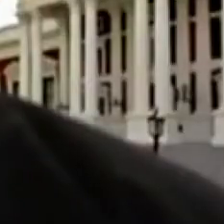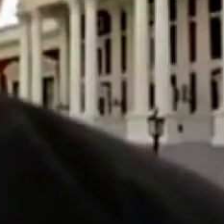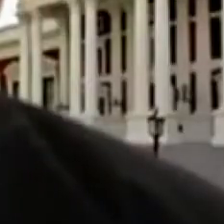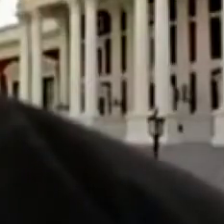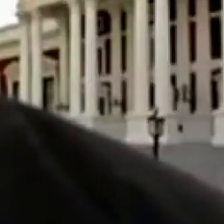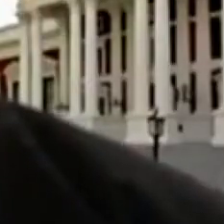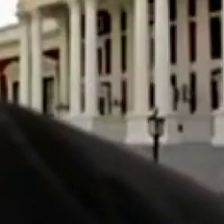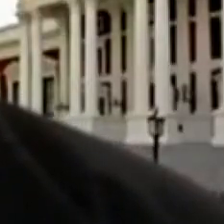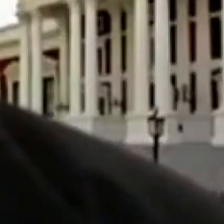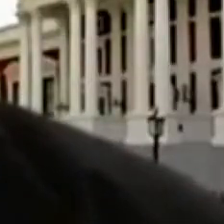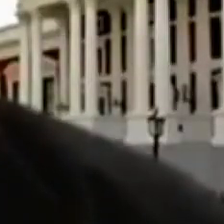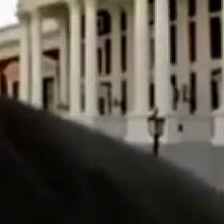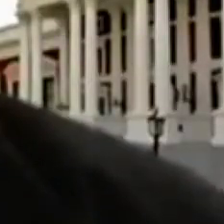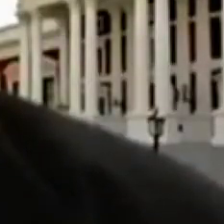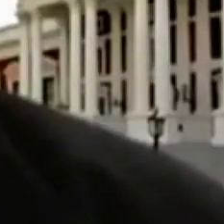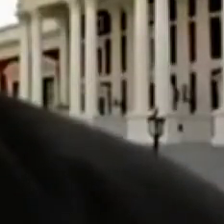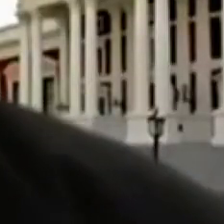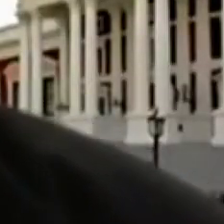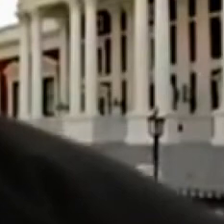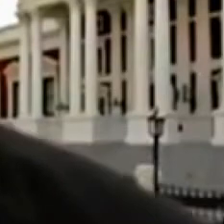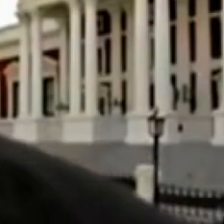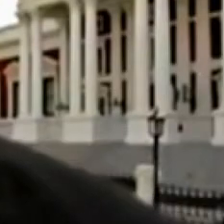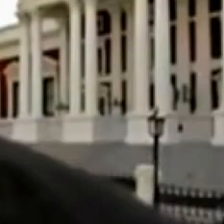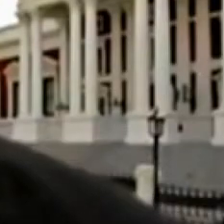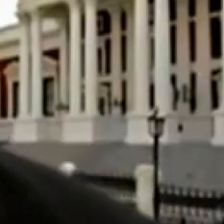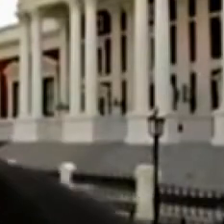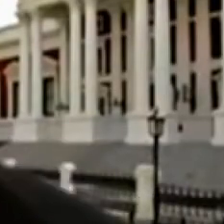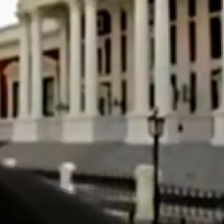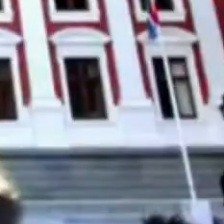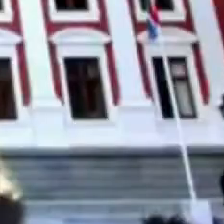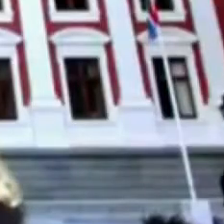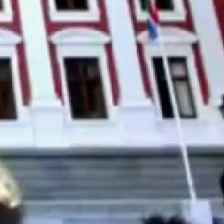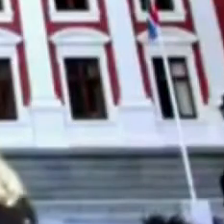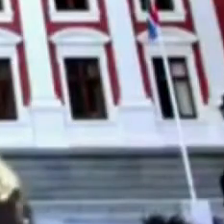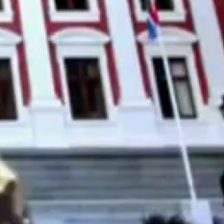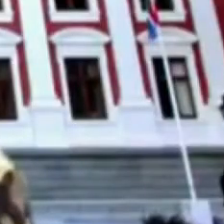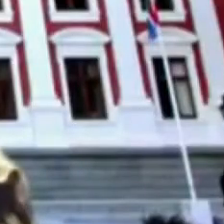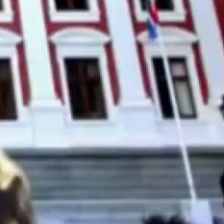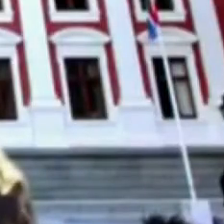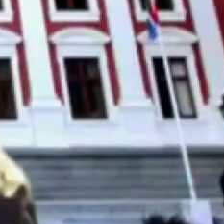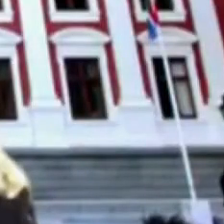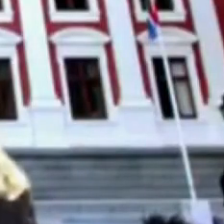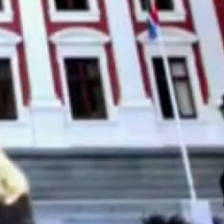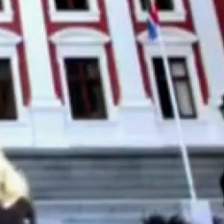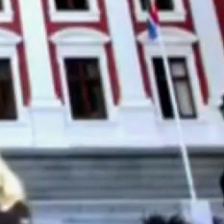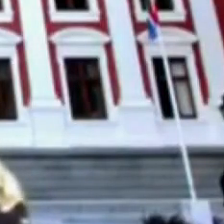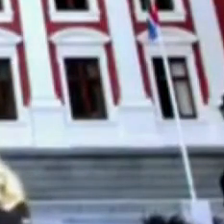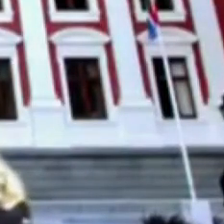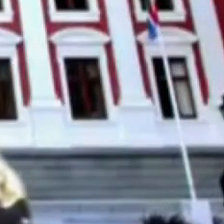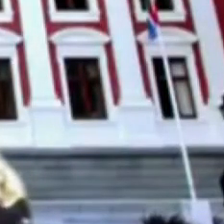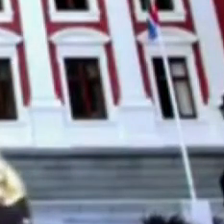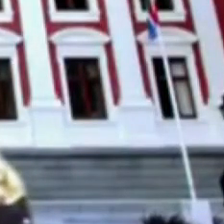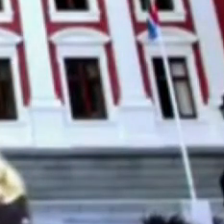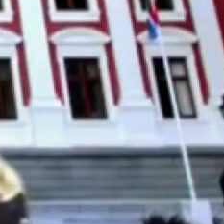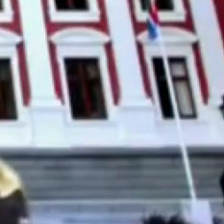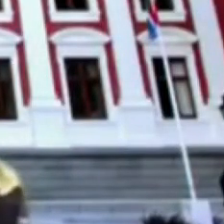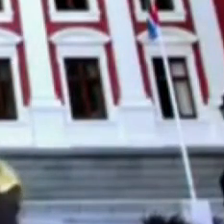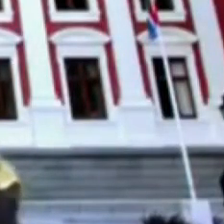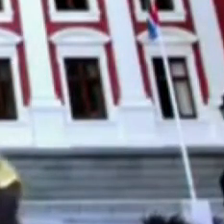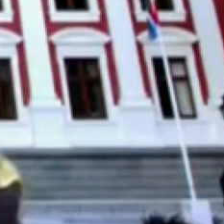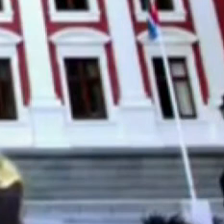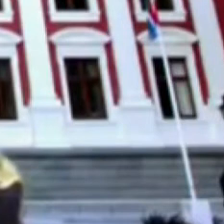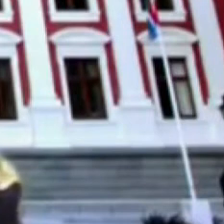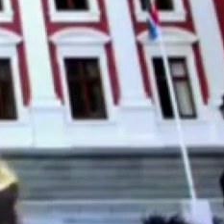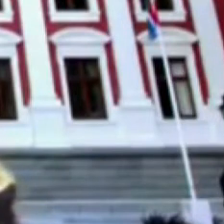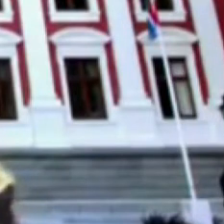Thank you, Minister. Honorable Mufokeng. Thank you, Deputy Speaker. Thank you for the